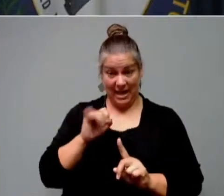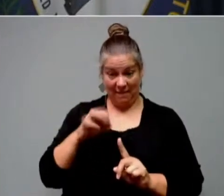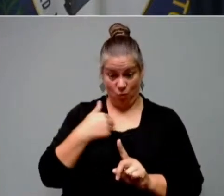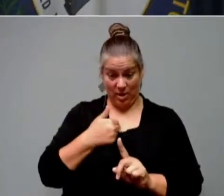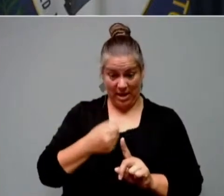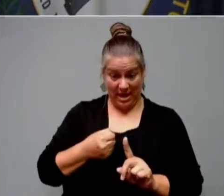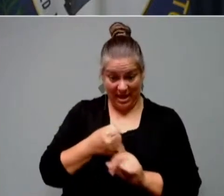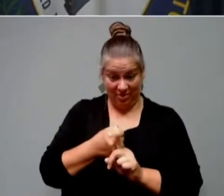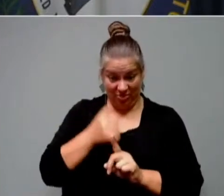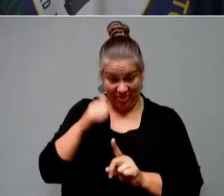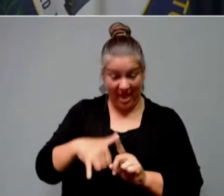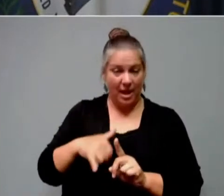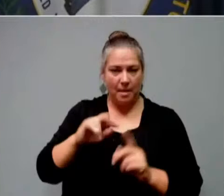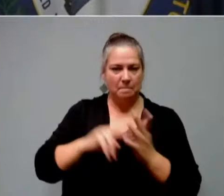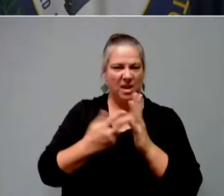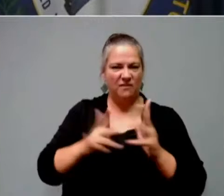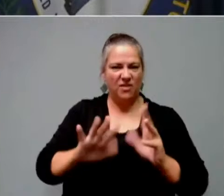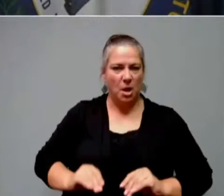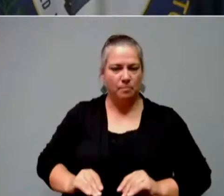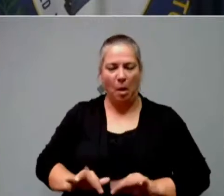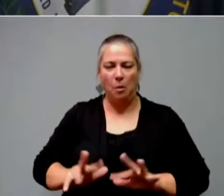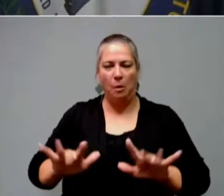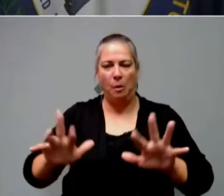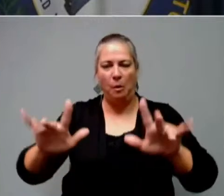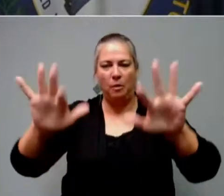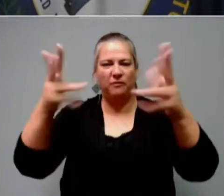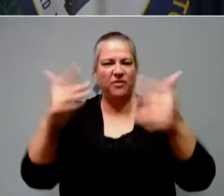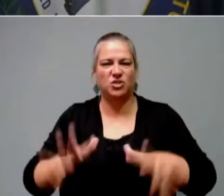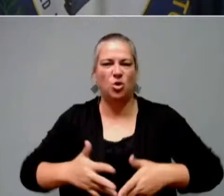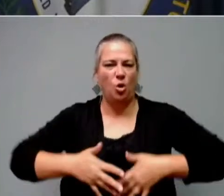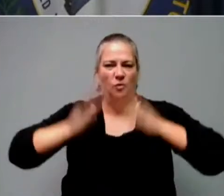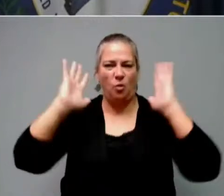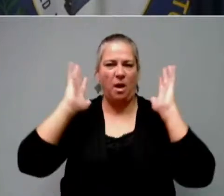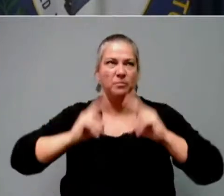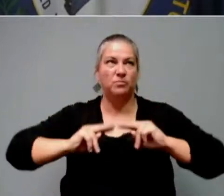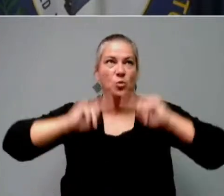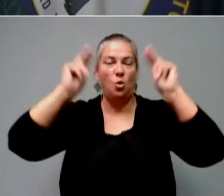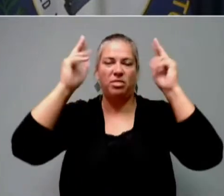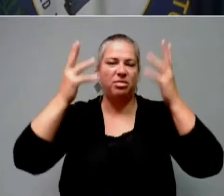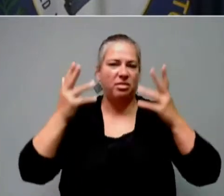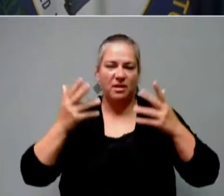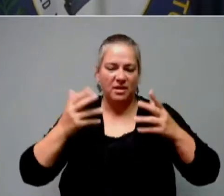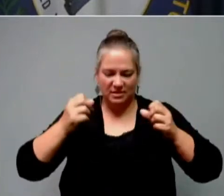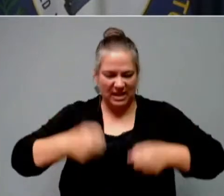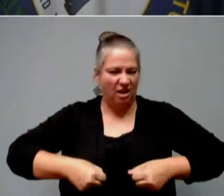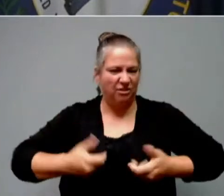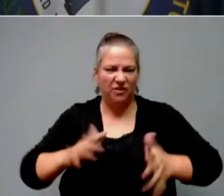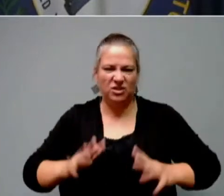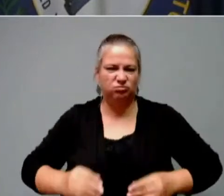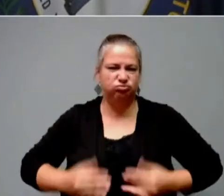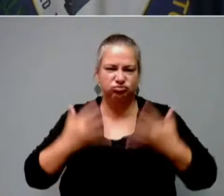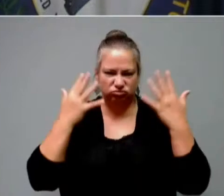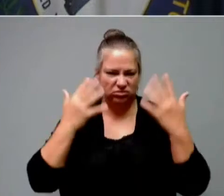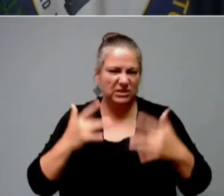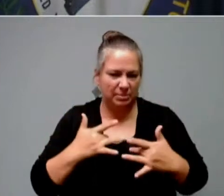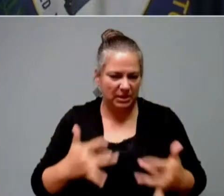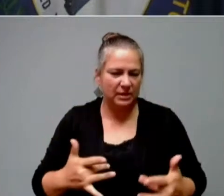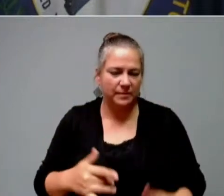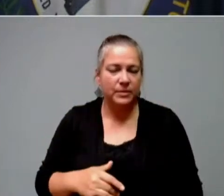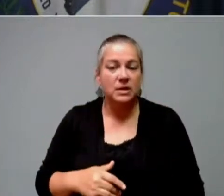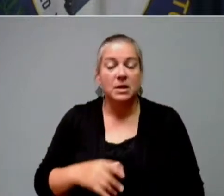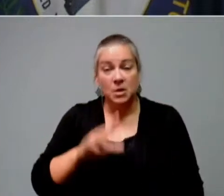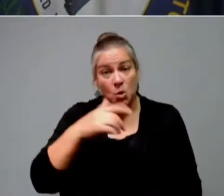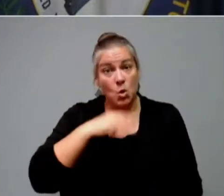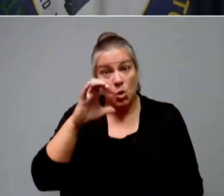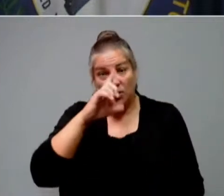spreading to our north and has already overwhelmed the south of us. So yes, we're going to look everywhere we can for help, but